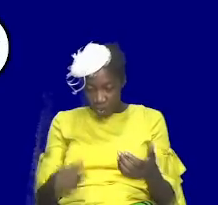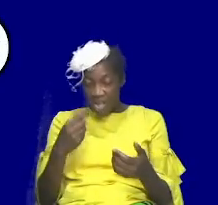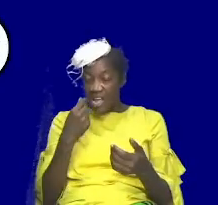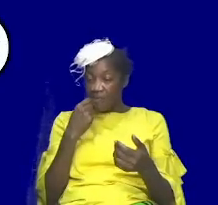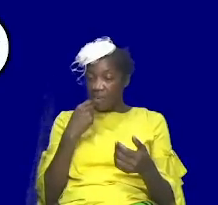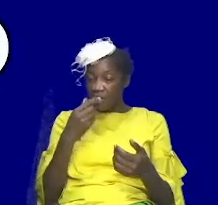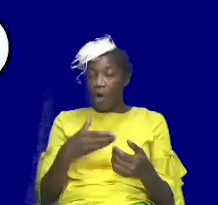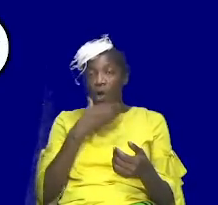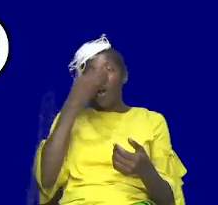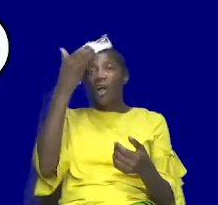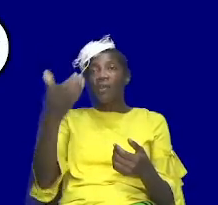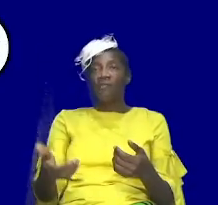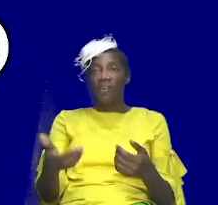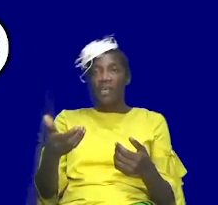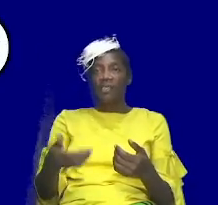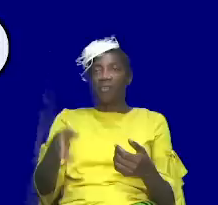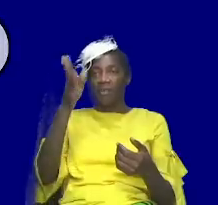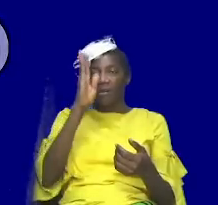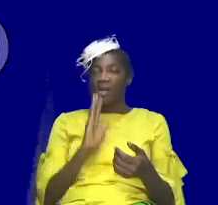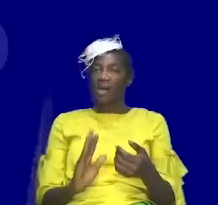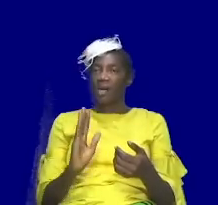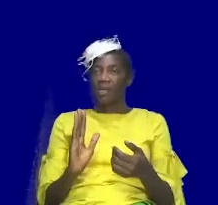shall confess to God.